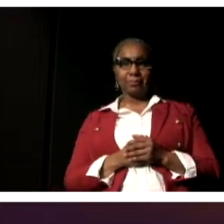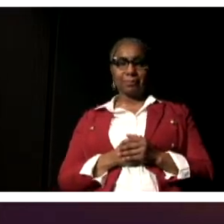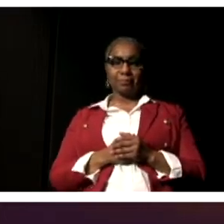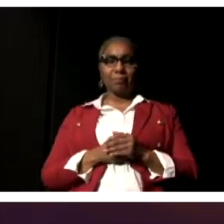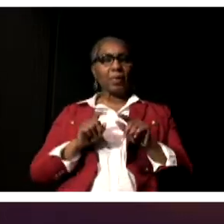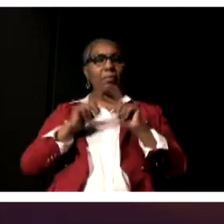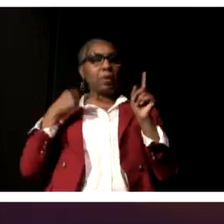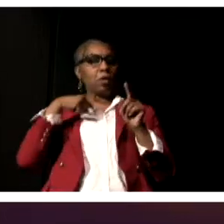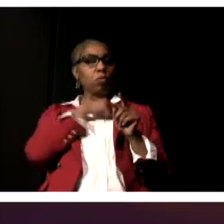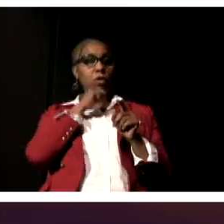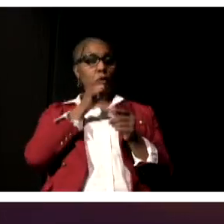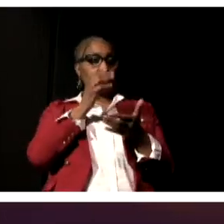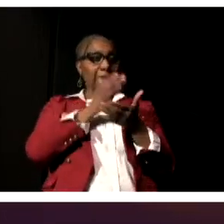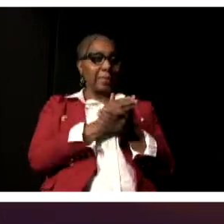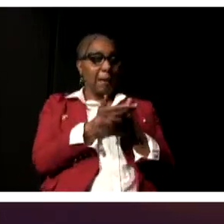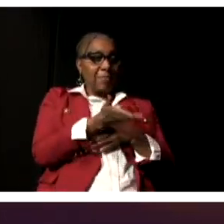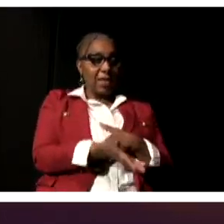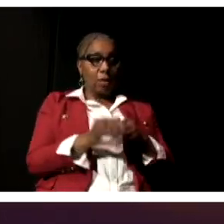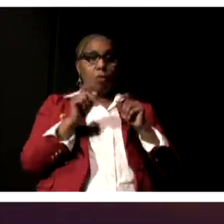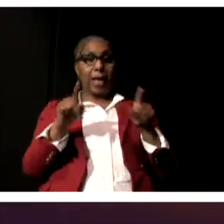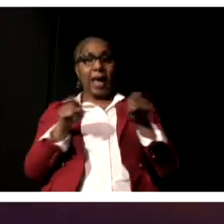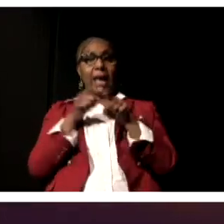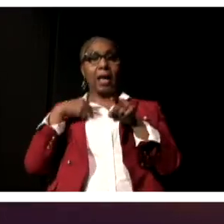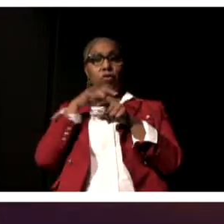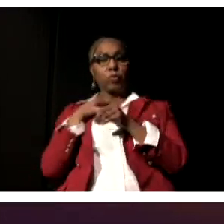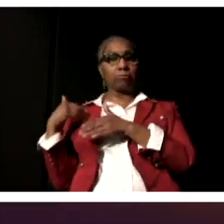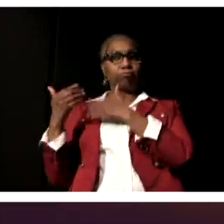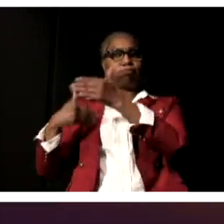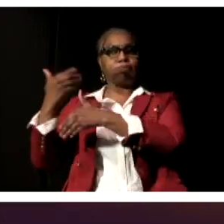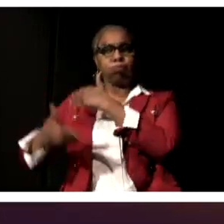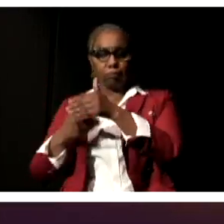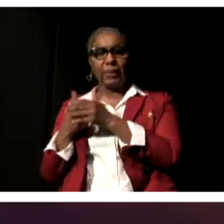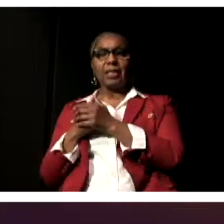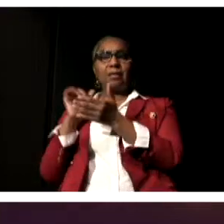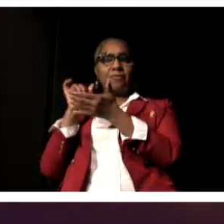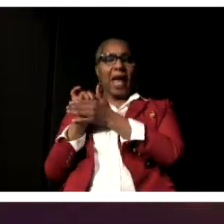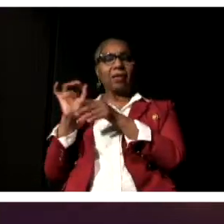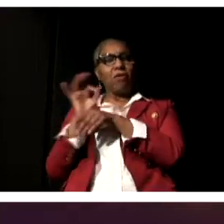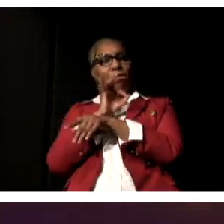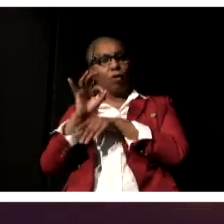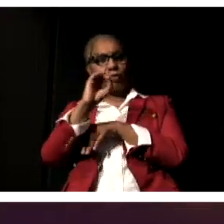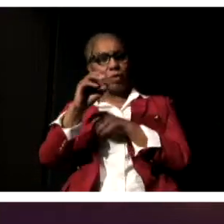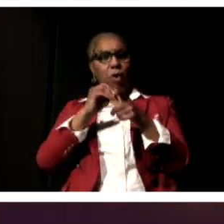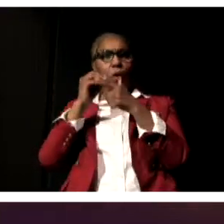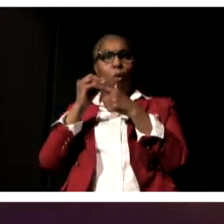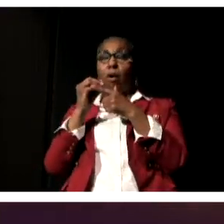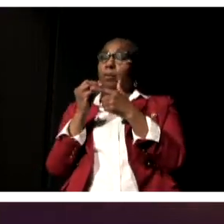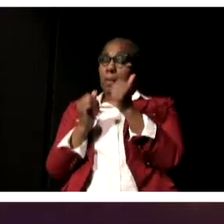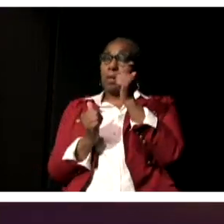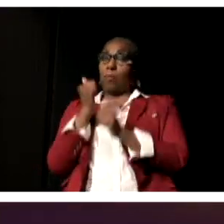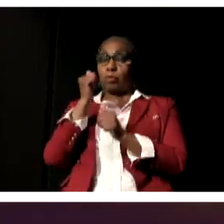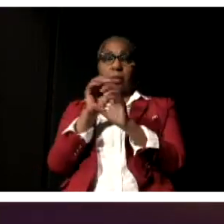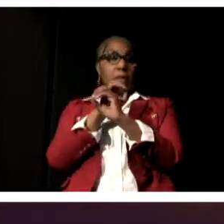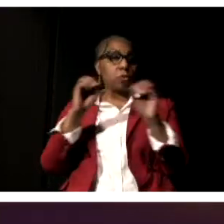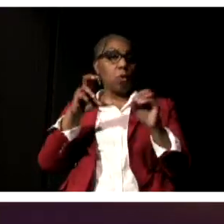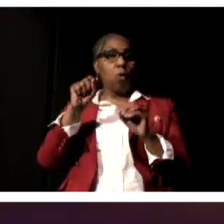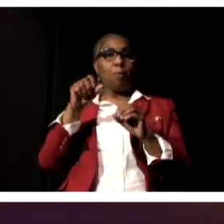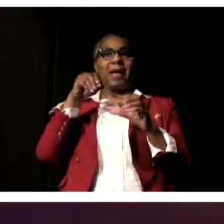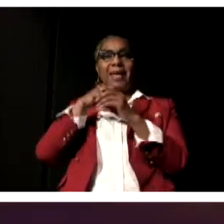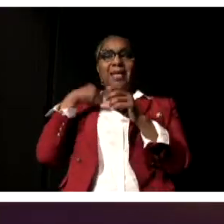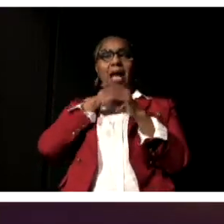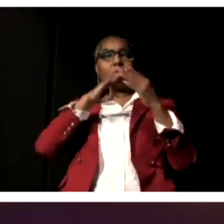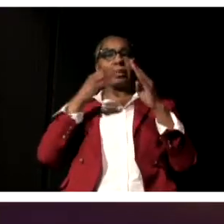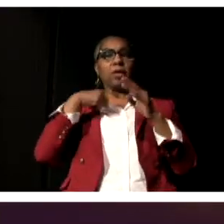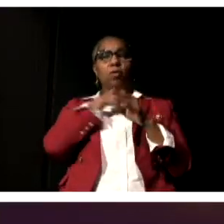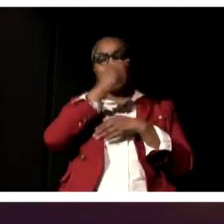But we won't stop here. And as we work towards that functional zero, or essentially no homelessness in our city, we know